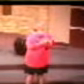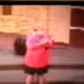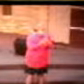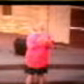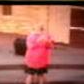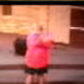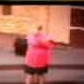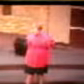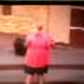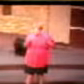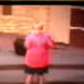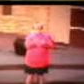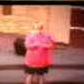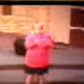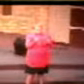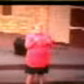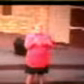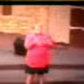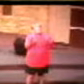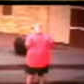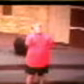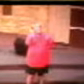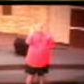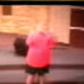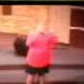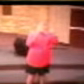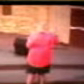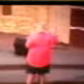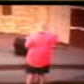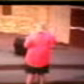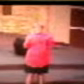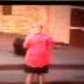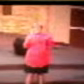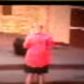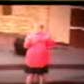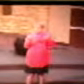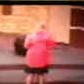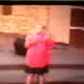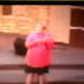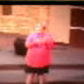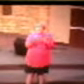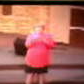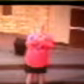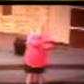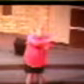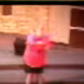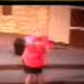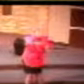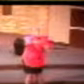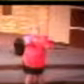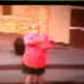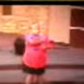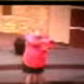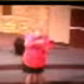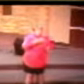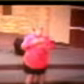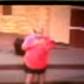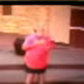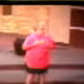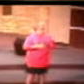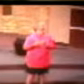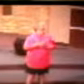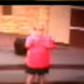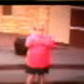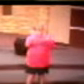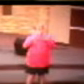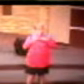"Look, you, my people, will receive power when the Holy Spirit comes upon you.